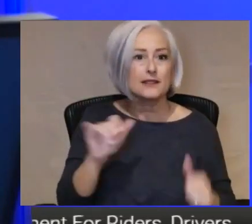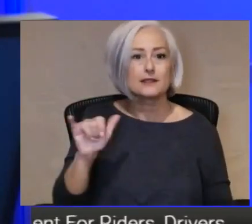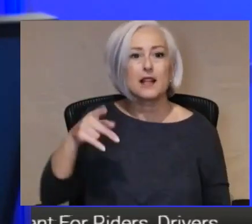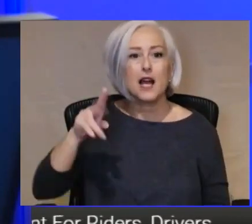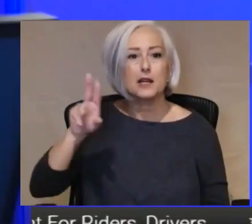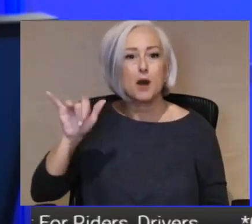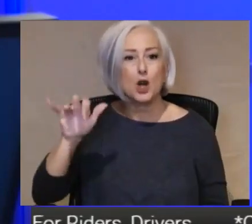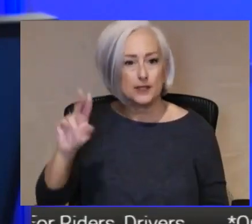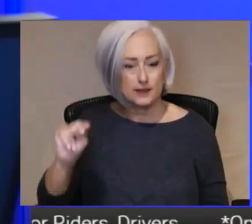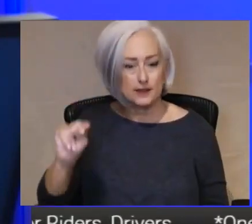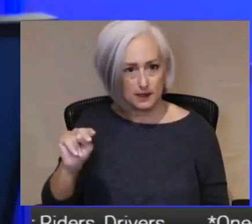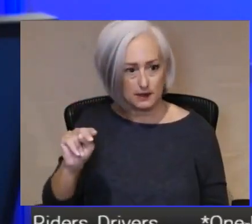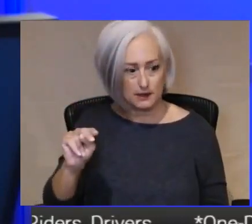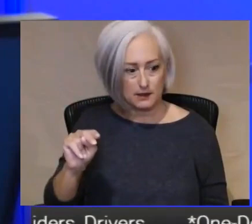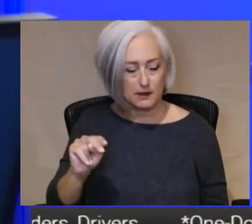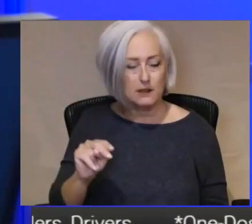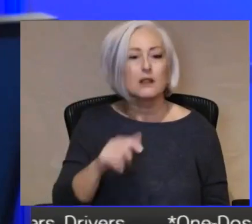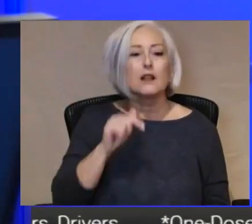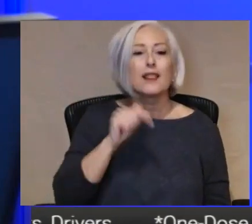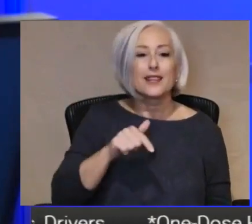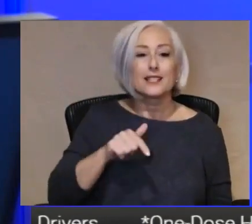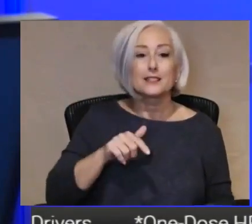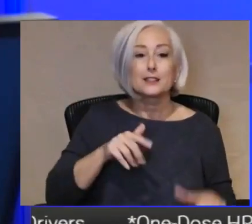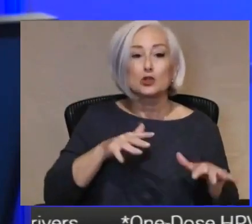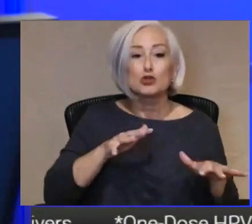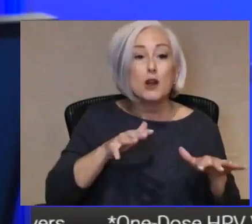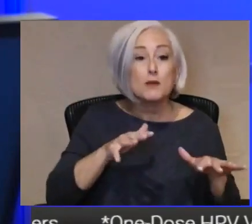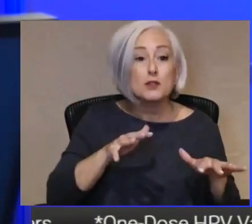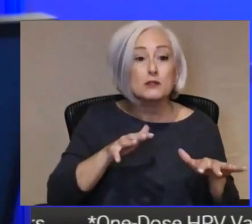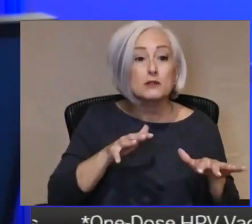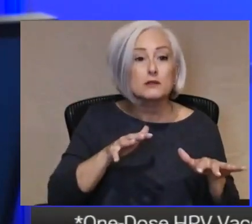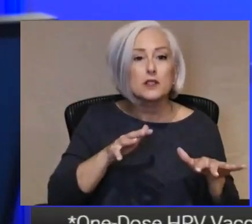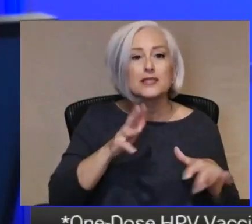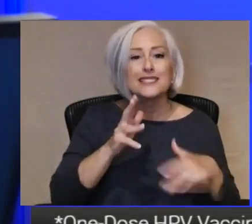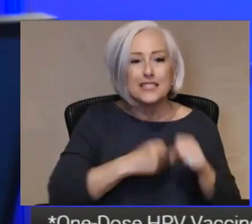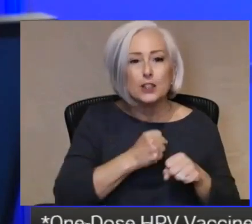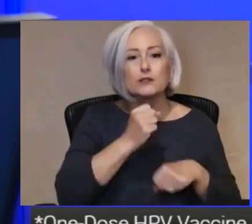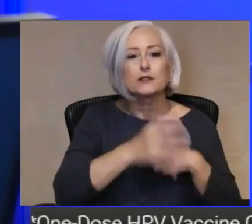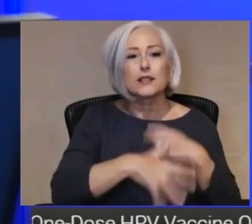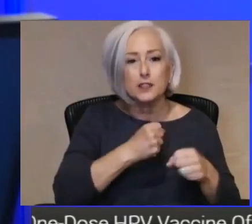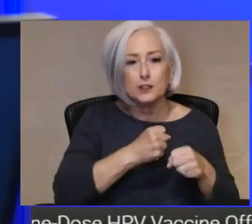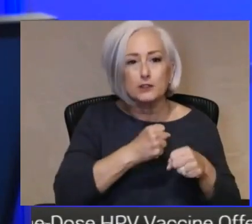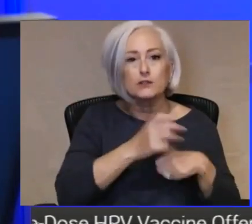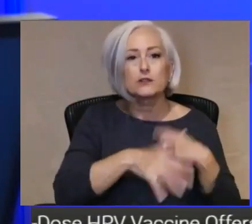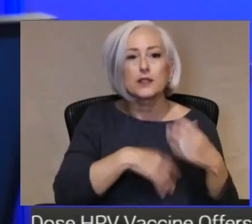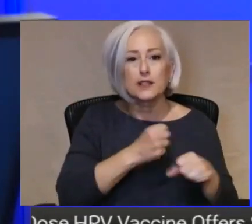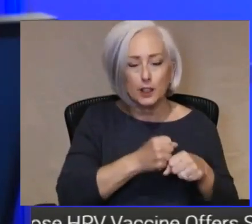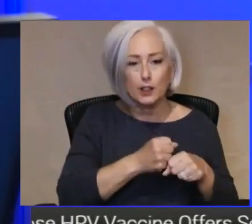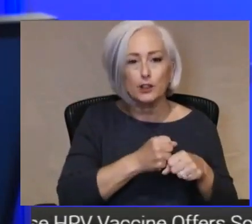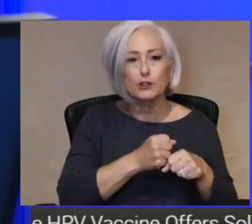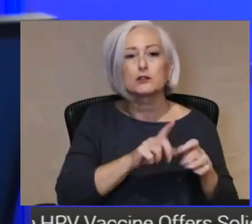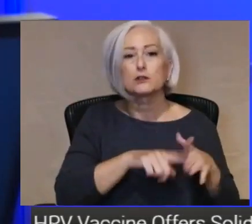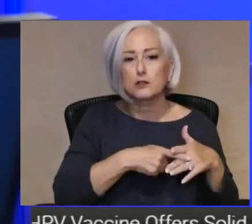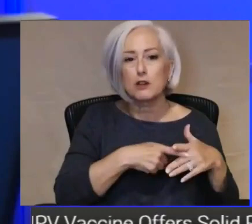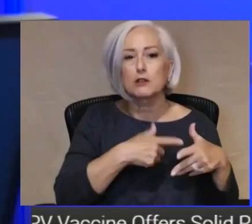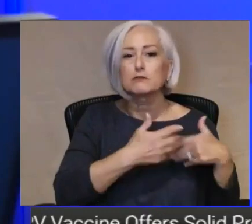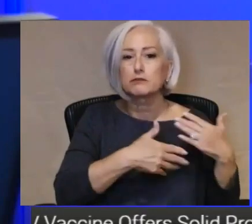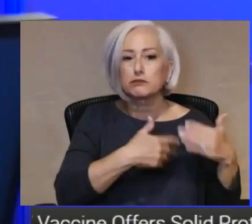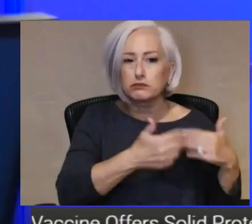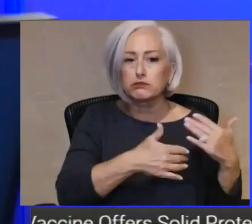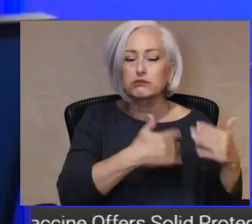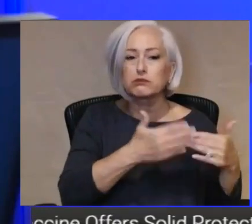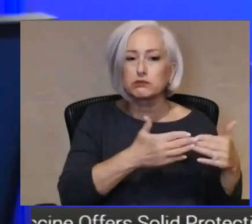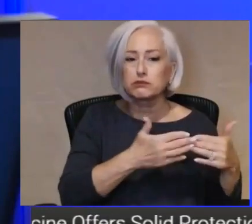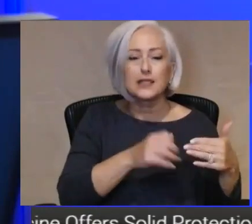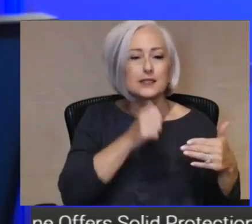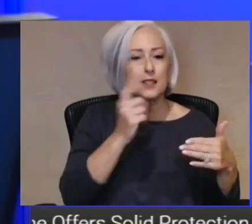years for the tremor to come, and in some patients, the tremor does not worsen over the years. So there are a lot of people out there who have had essential